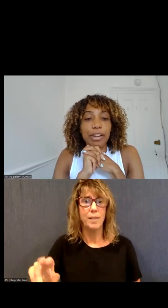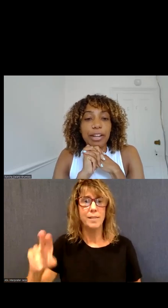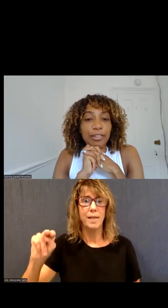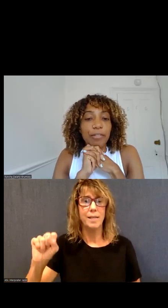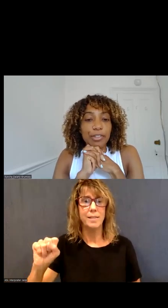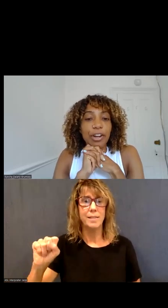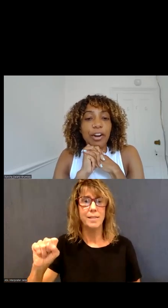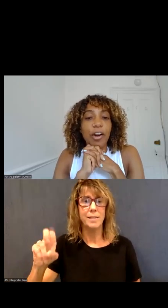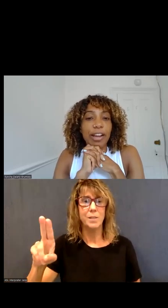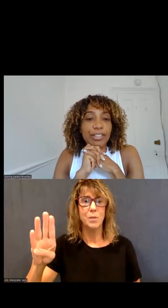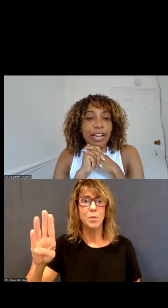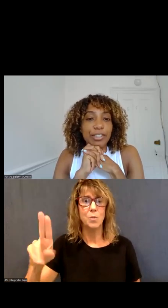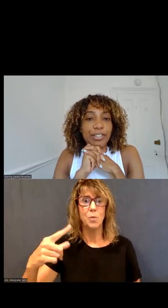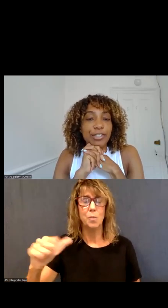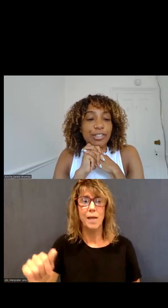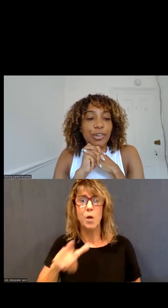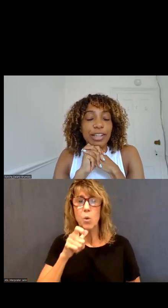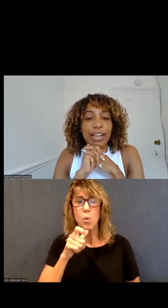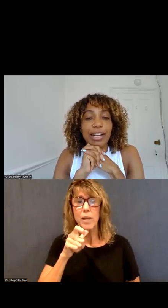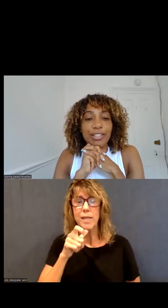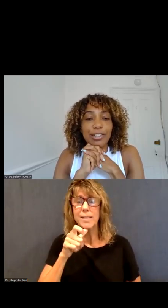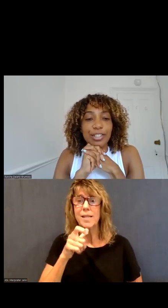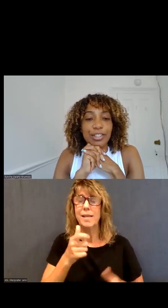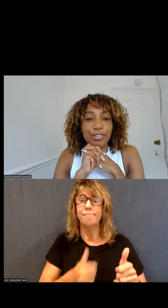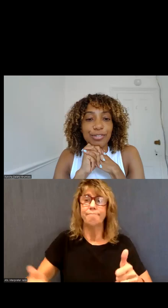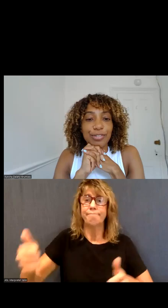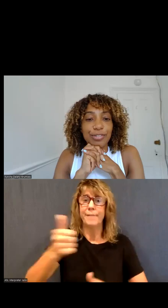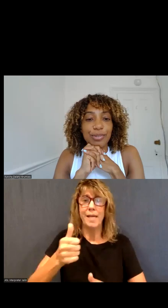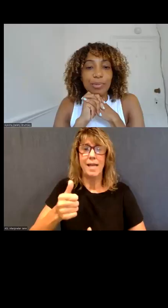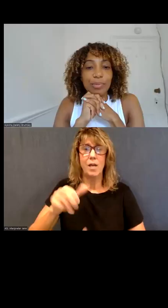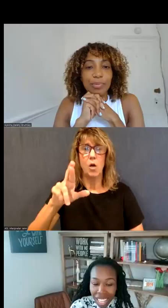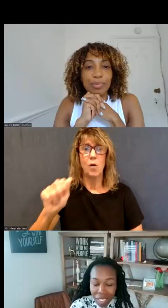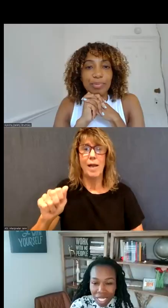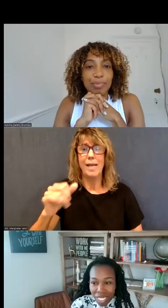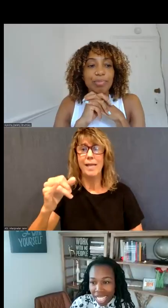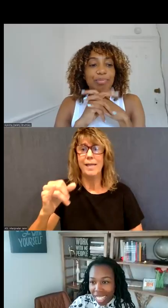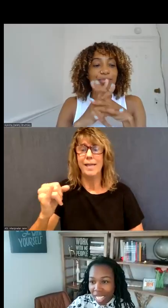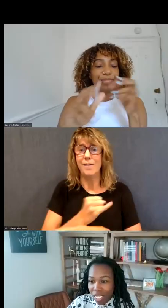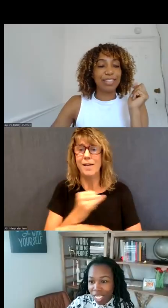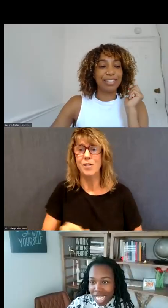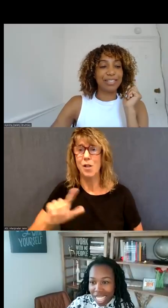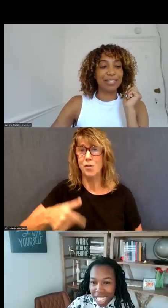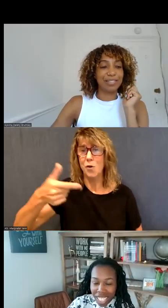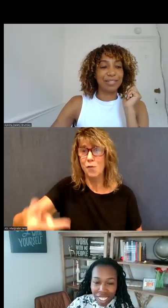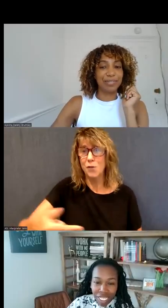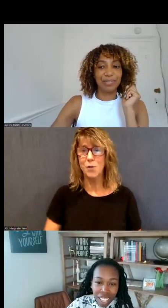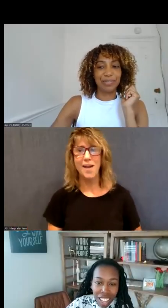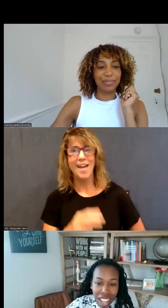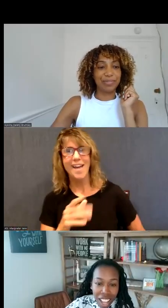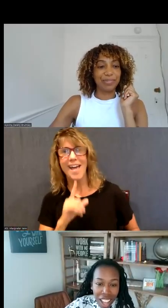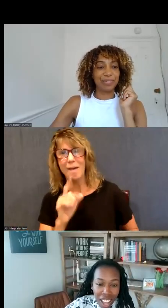Chief Operating Officer at RI International. Joy, can I turn it to you? Absolutely. Absolutely. Thank